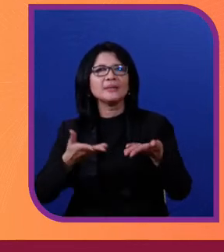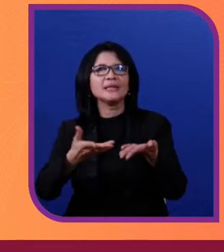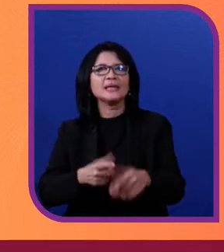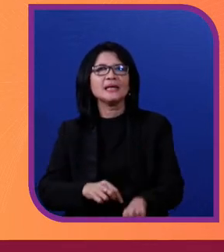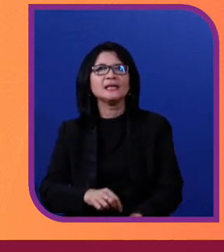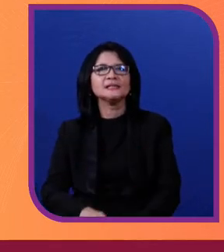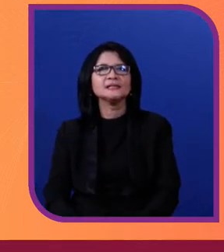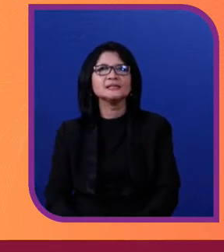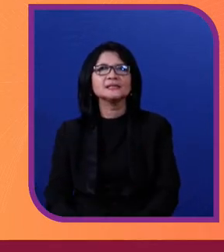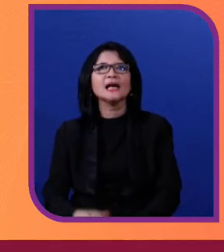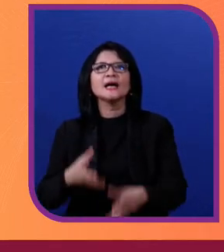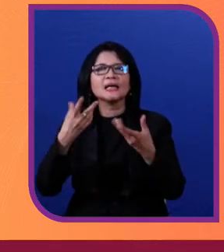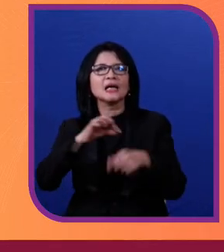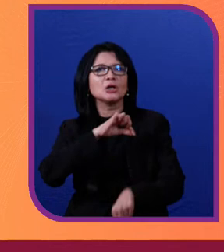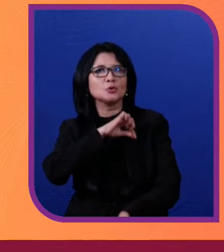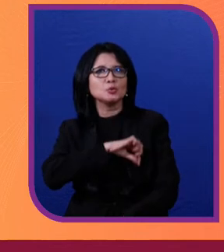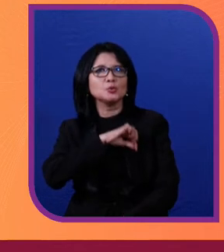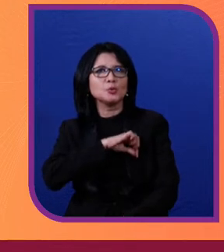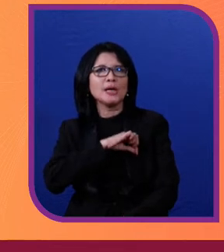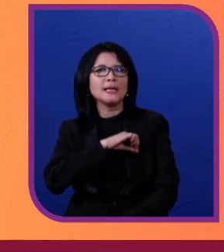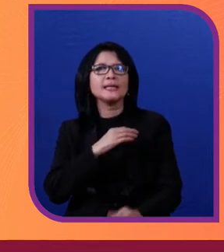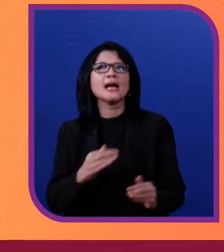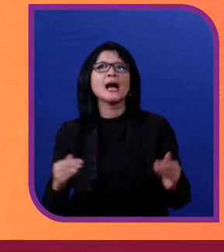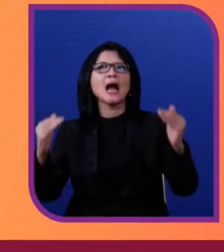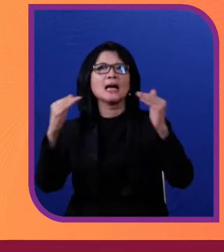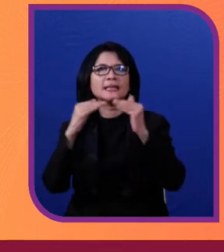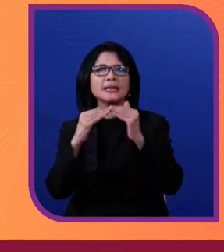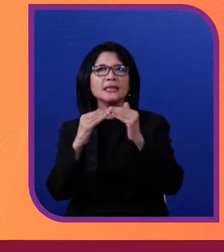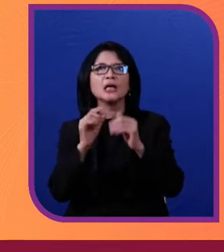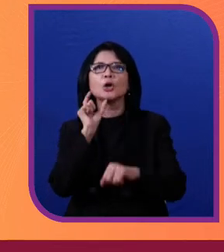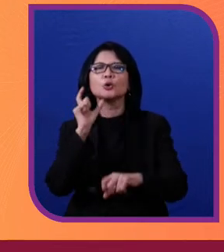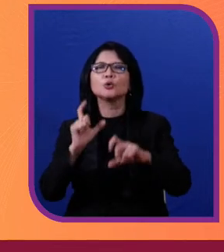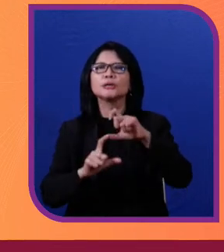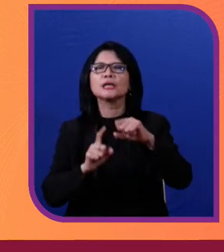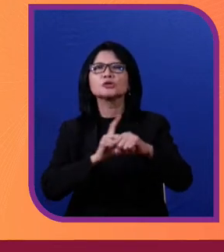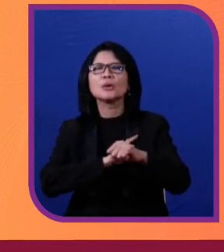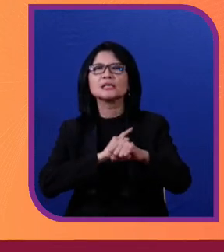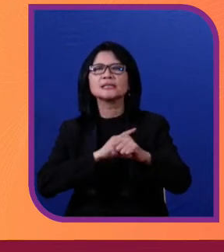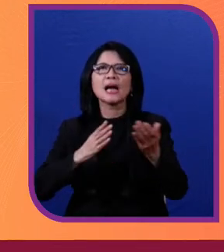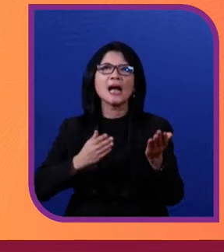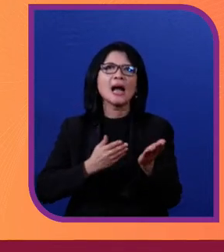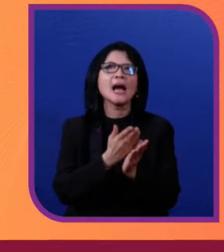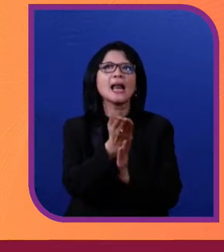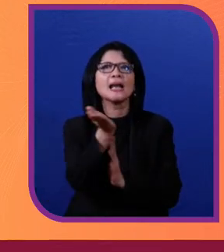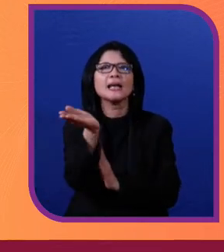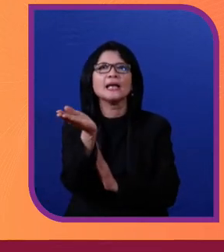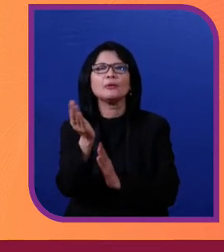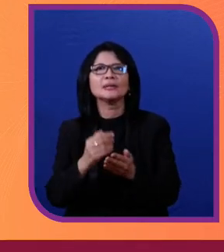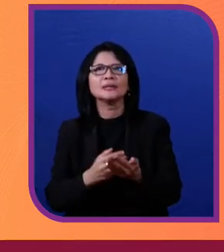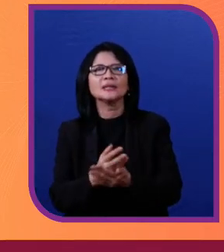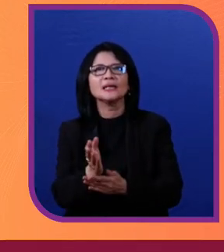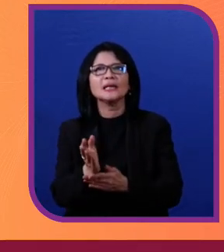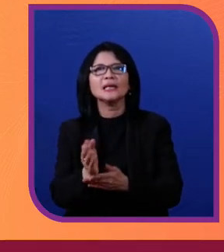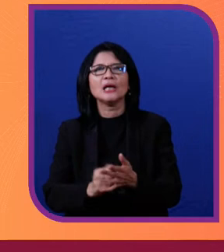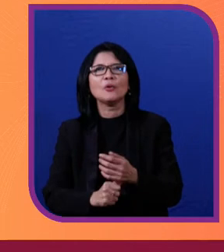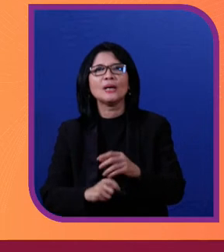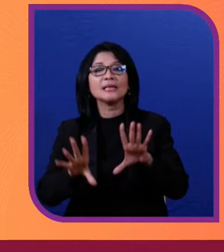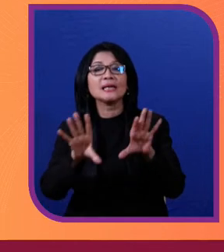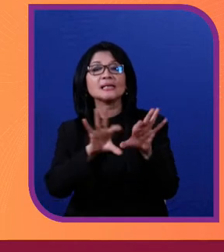River to the project Eden like Pak eh Mr